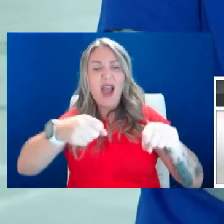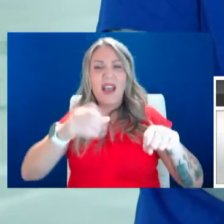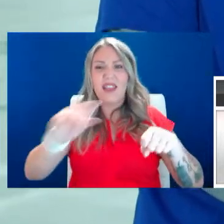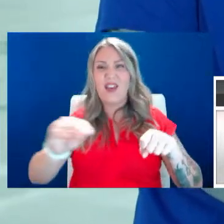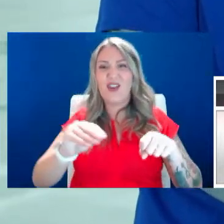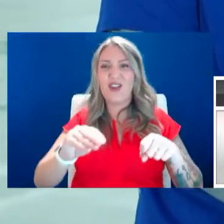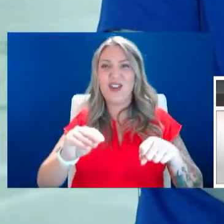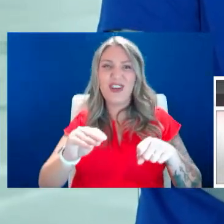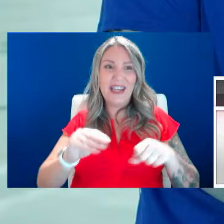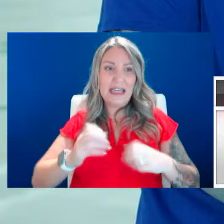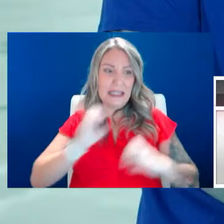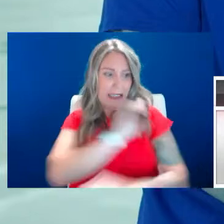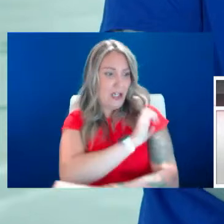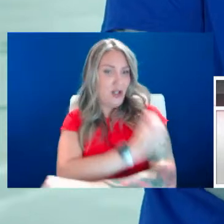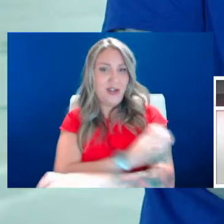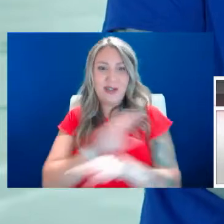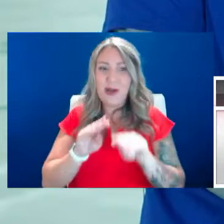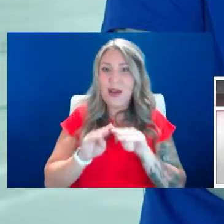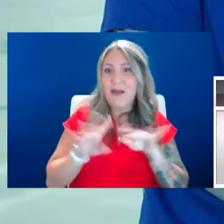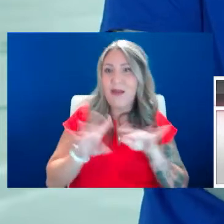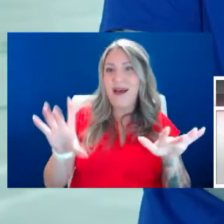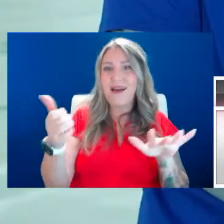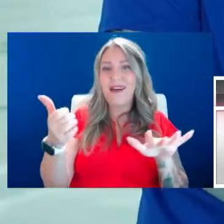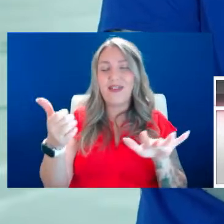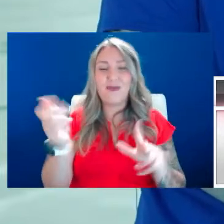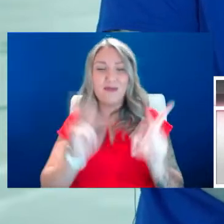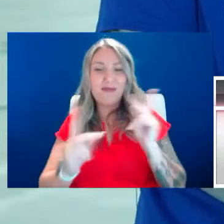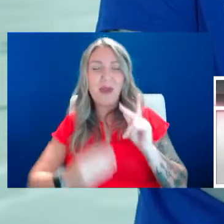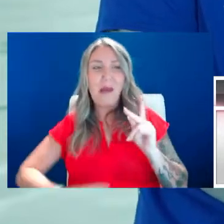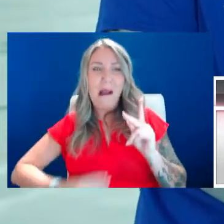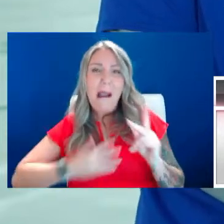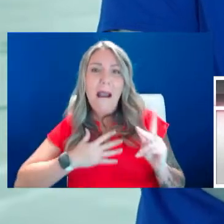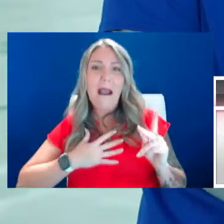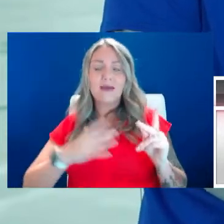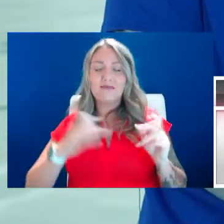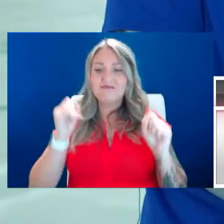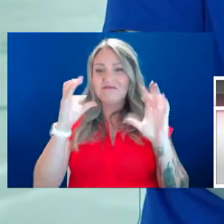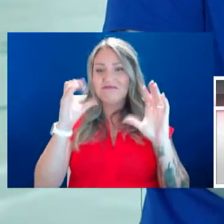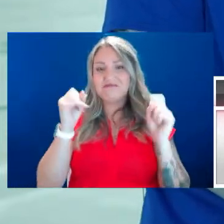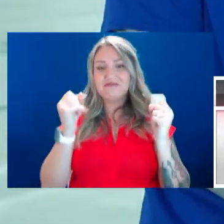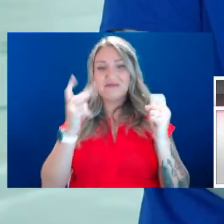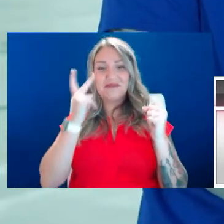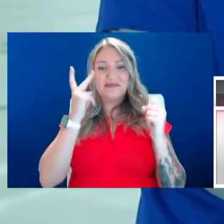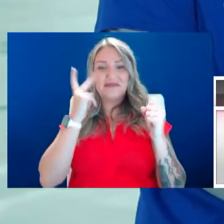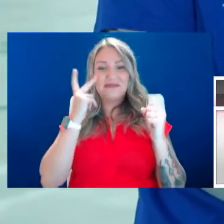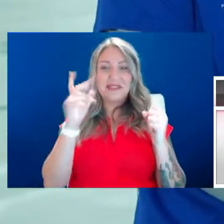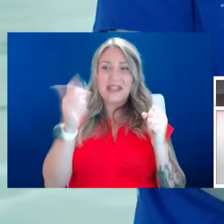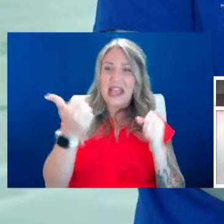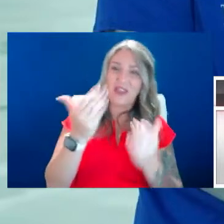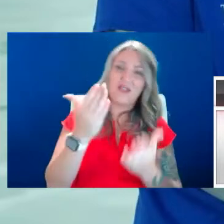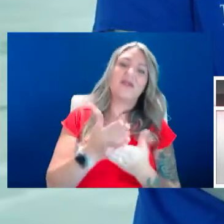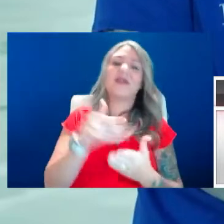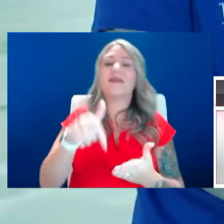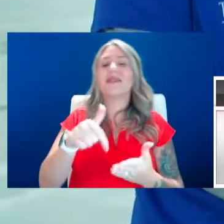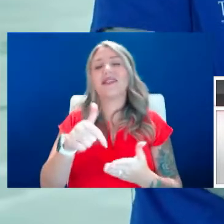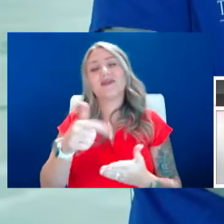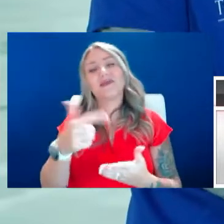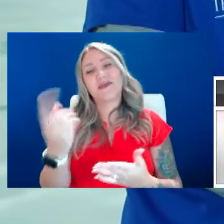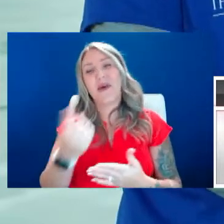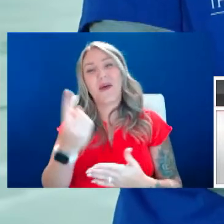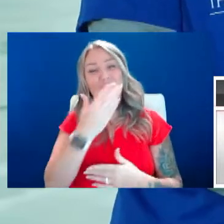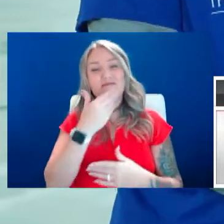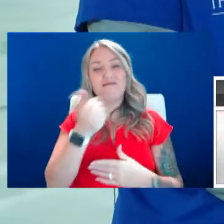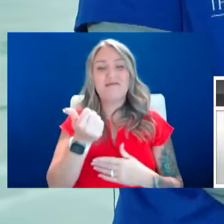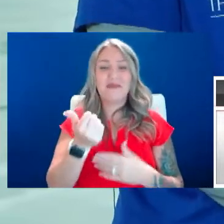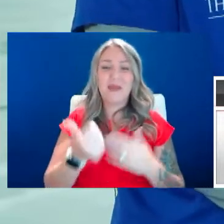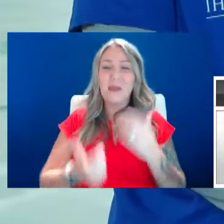contagious. It's incredible. I've seen other stops. This one's always the best. This one has the most